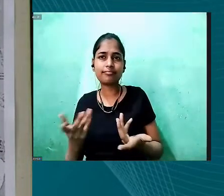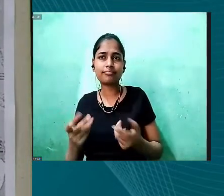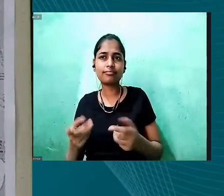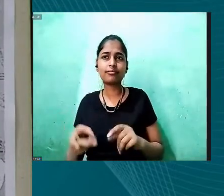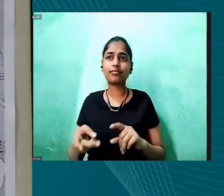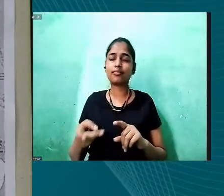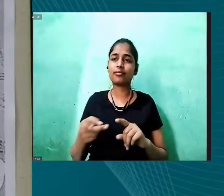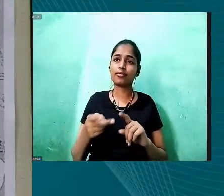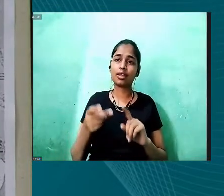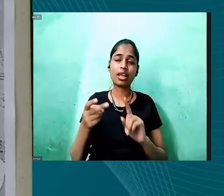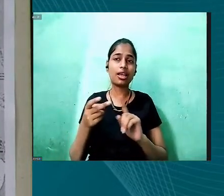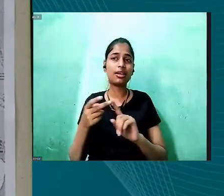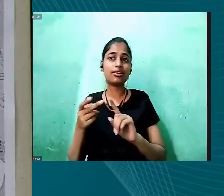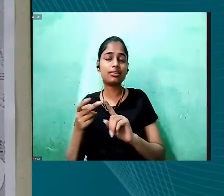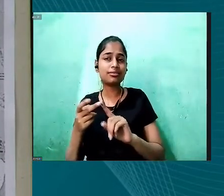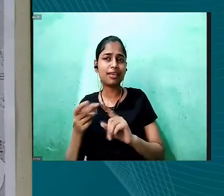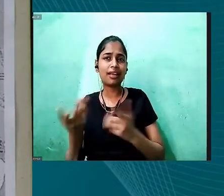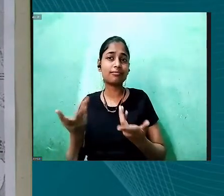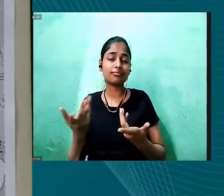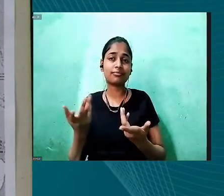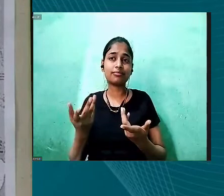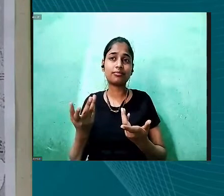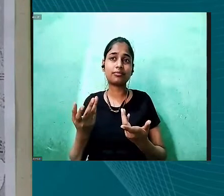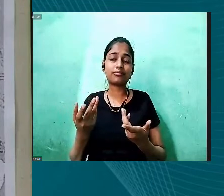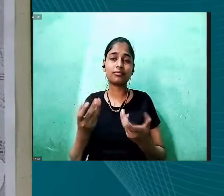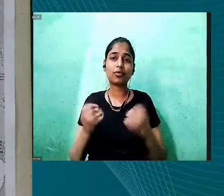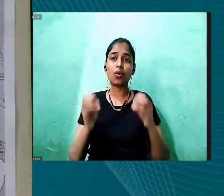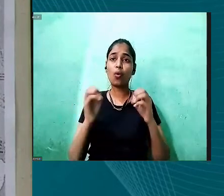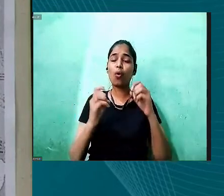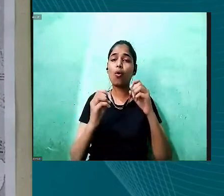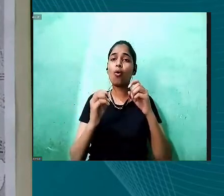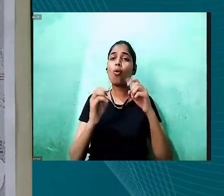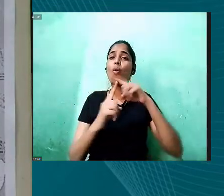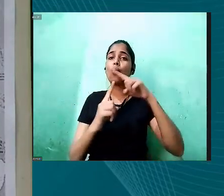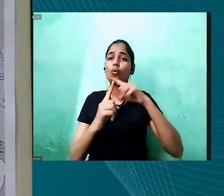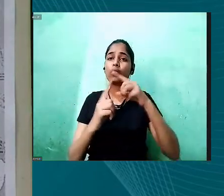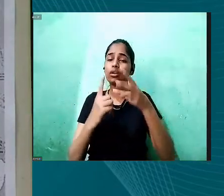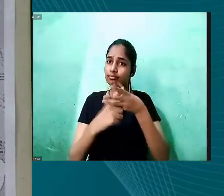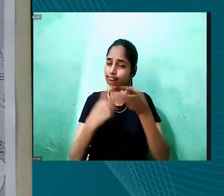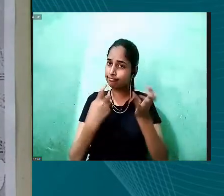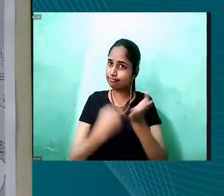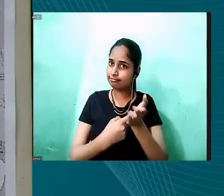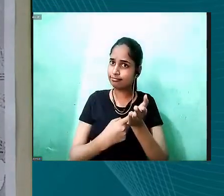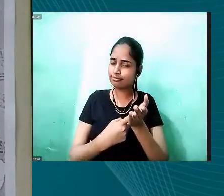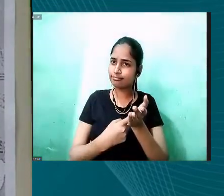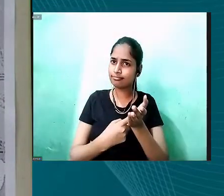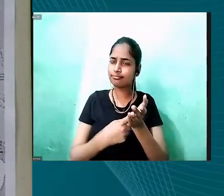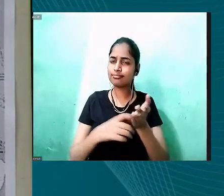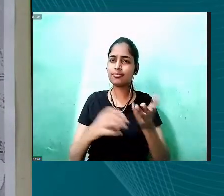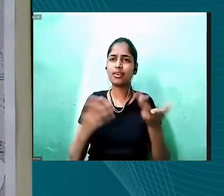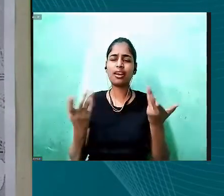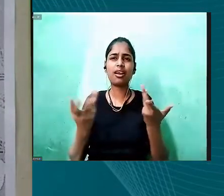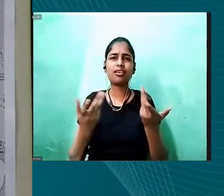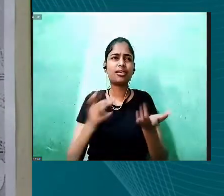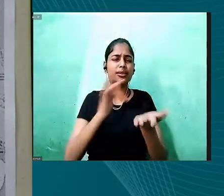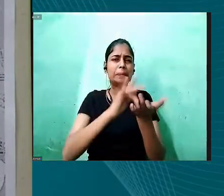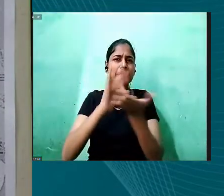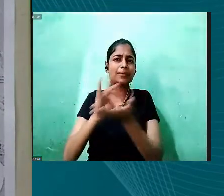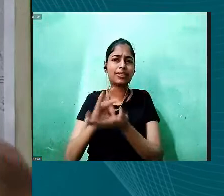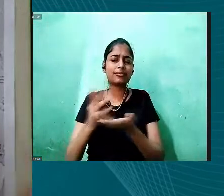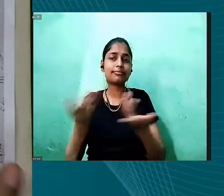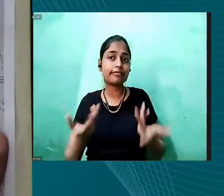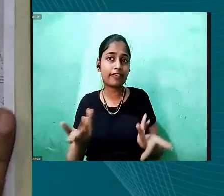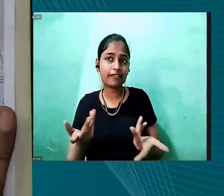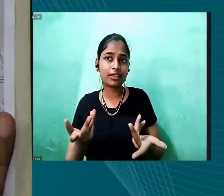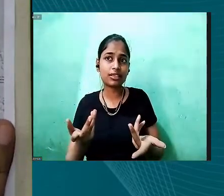Miibil. Third dot is London. So, this is something the students can touch. Another thing